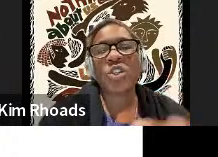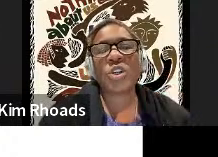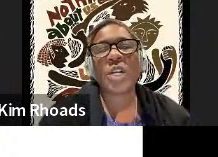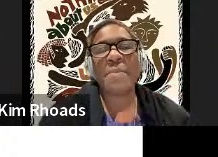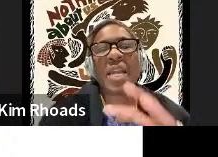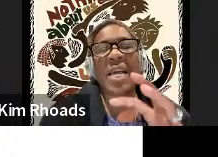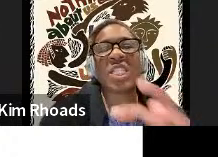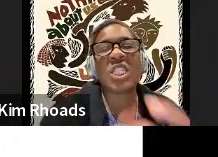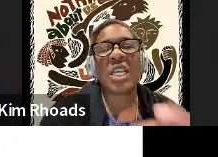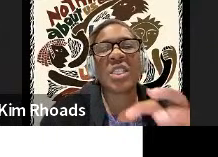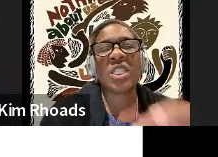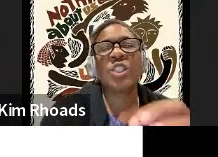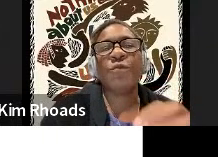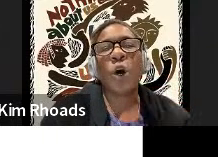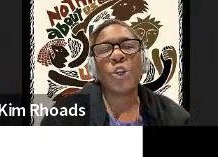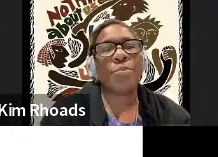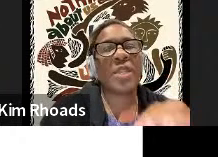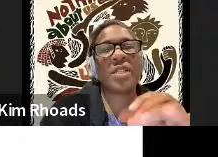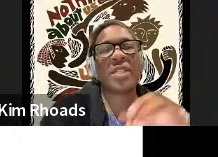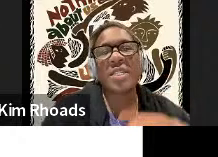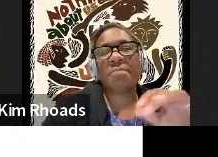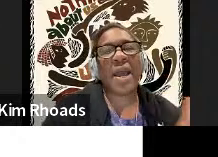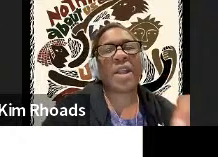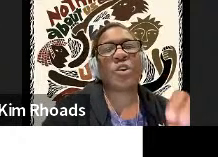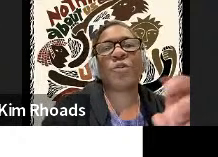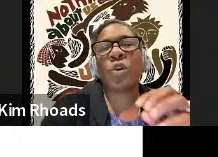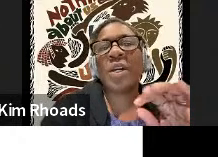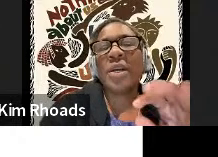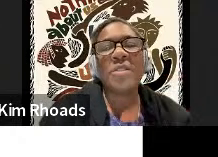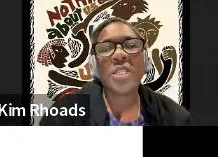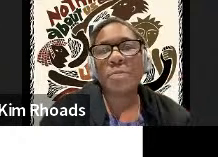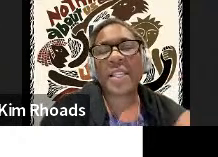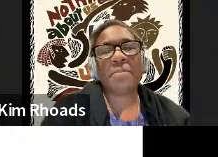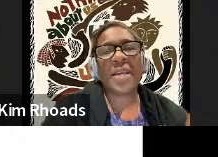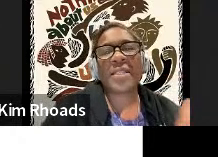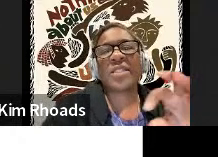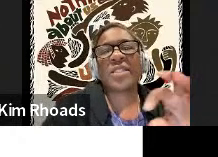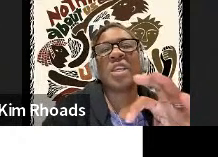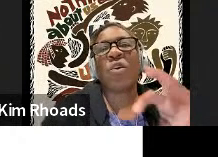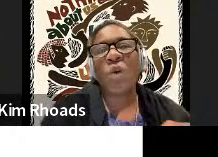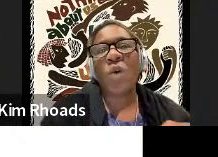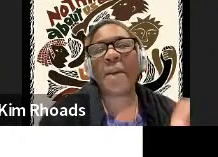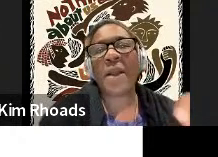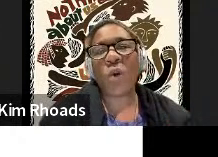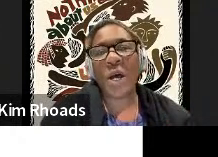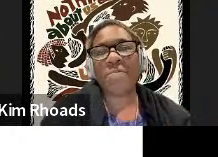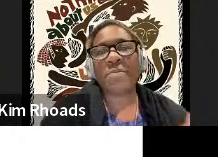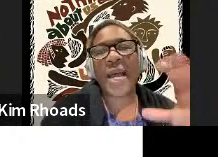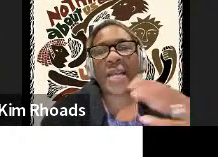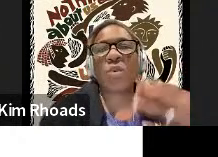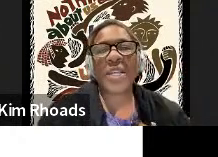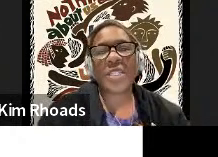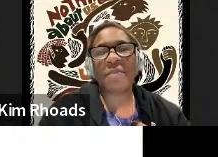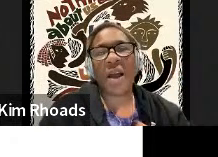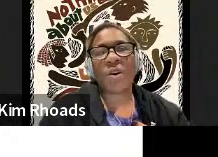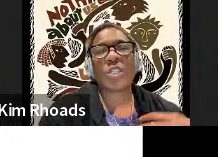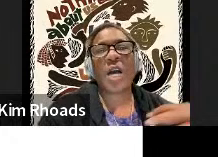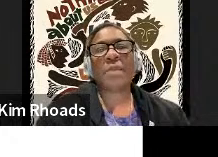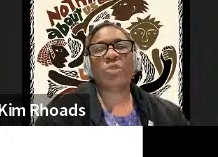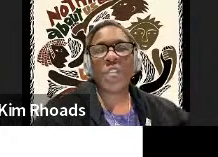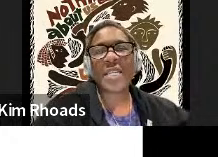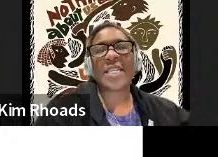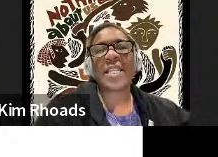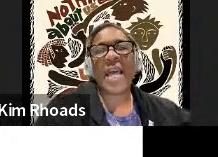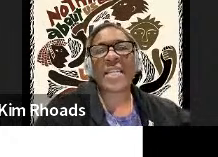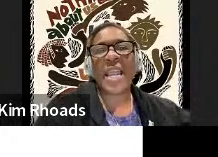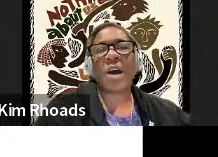the messages are coming in such volume that it doesn't matter if you're dispelling myths, one by one. That's a waste of our